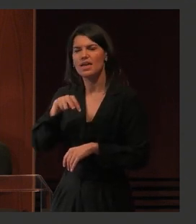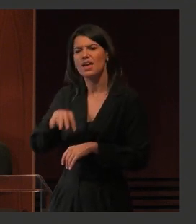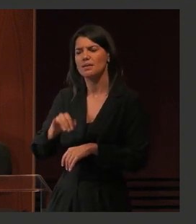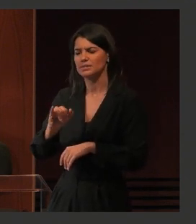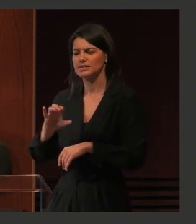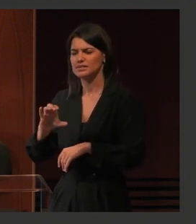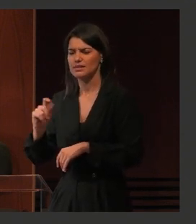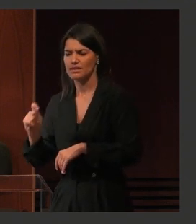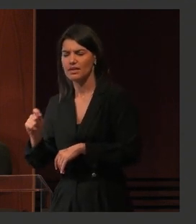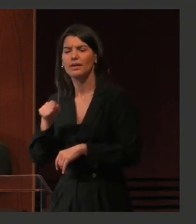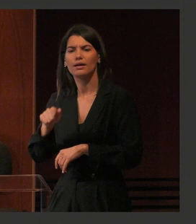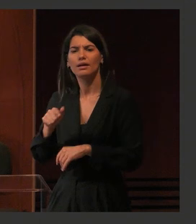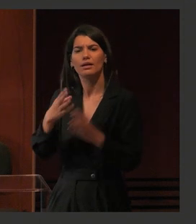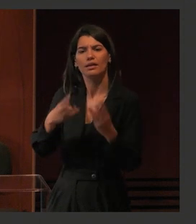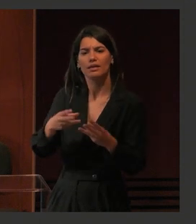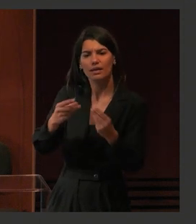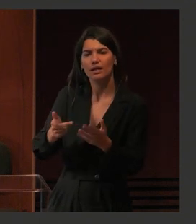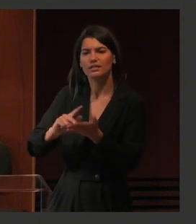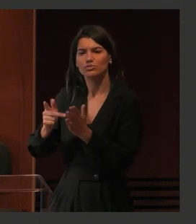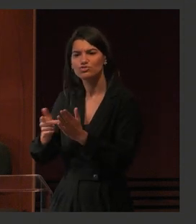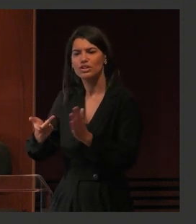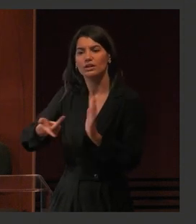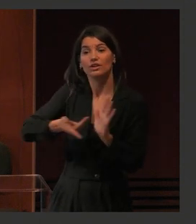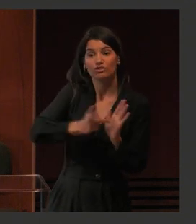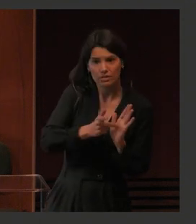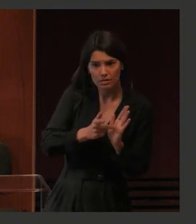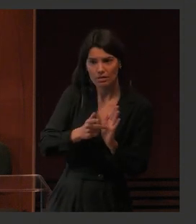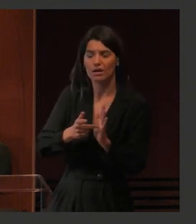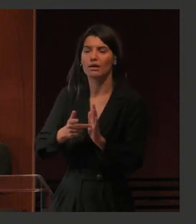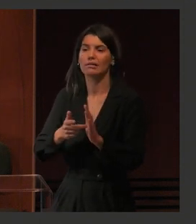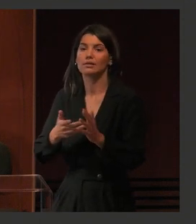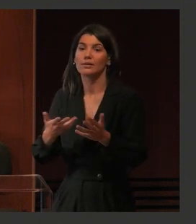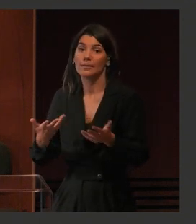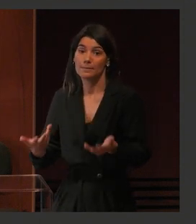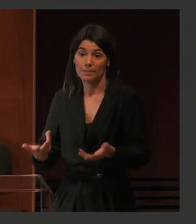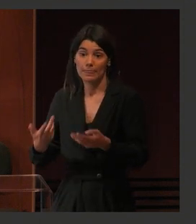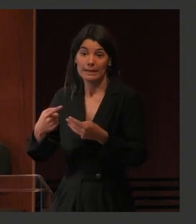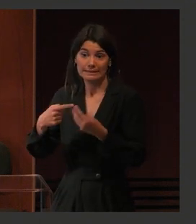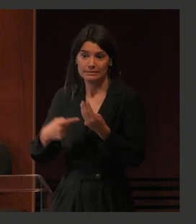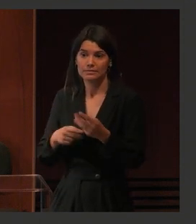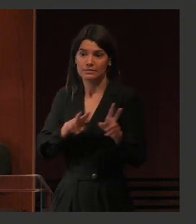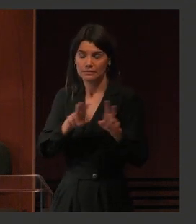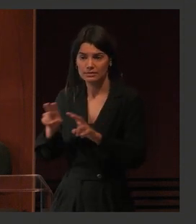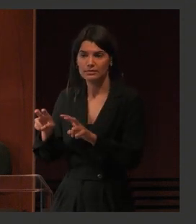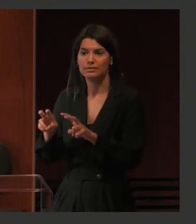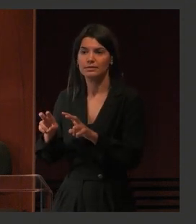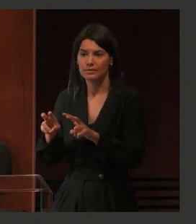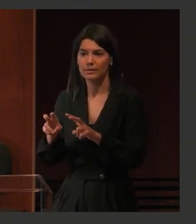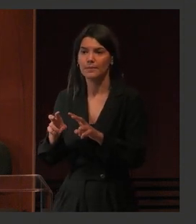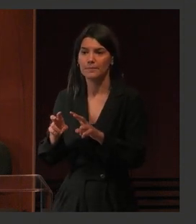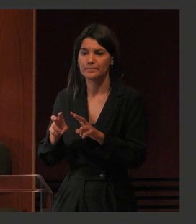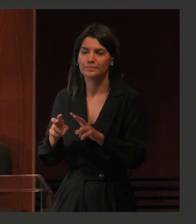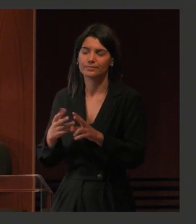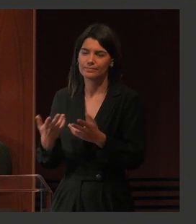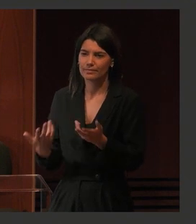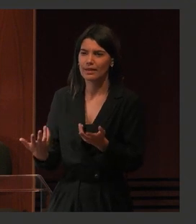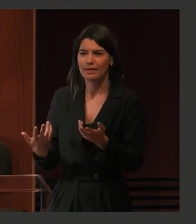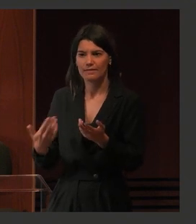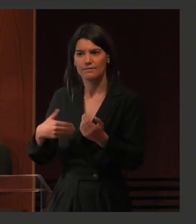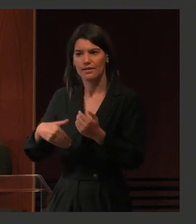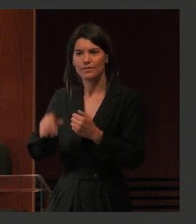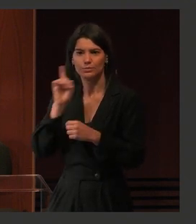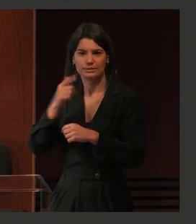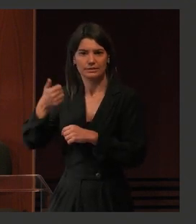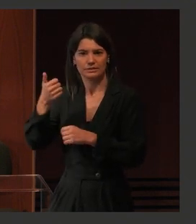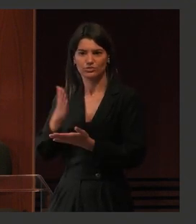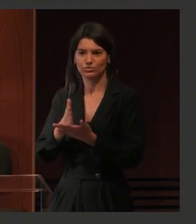The education in these subjects has to be more prominent in the schools than they might have been, and